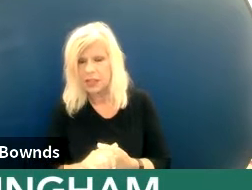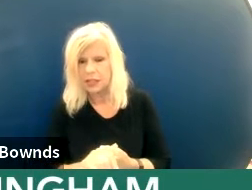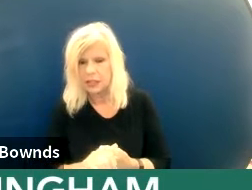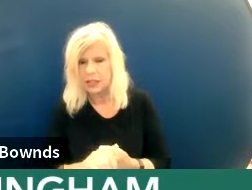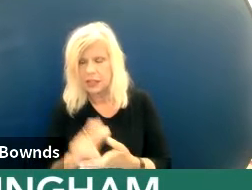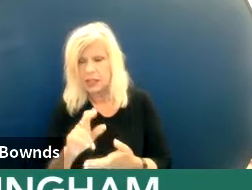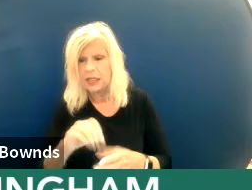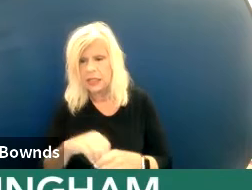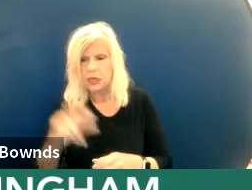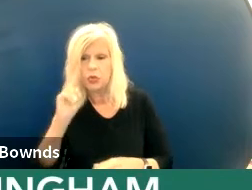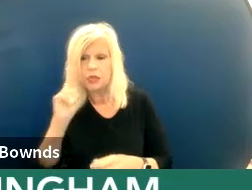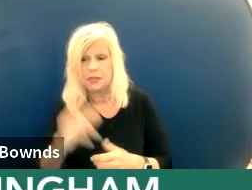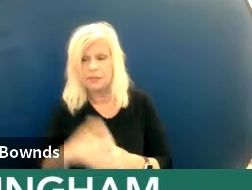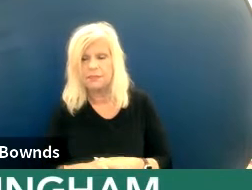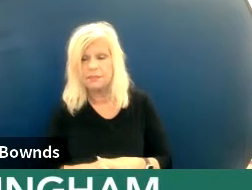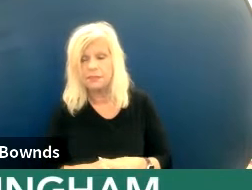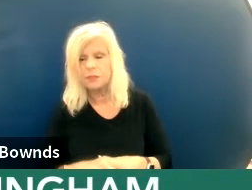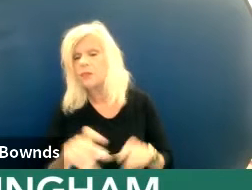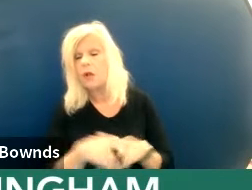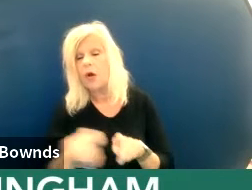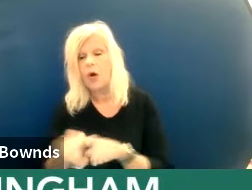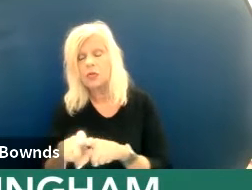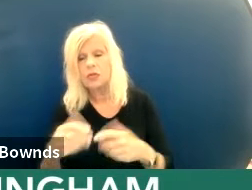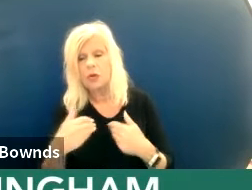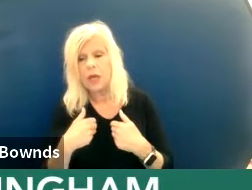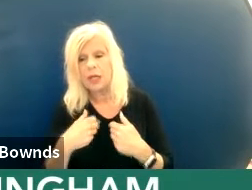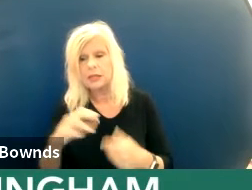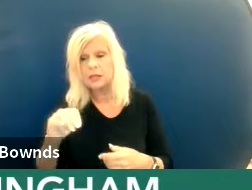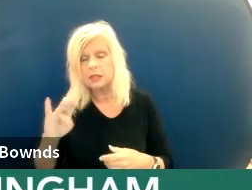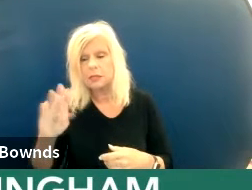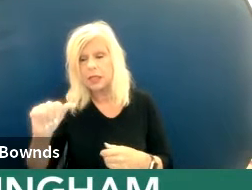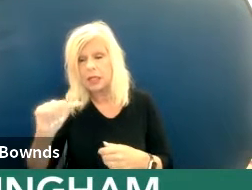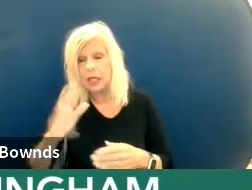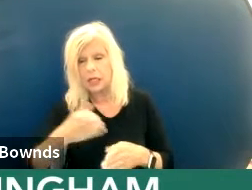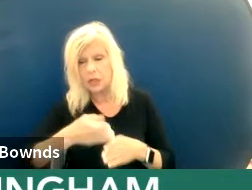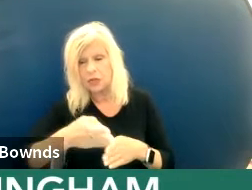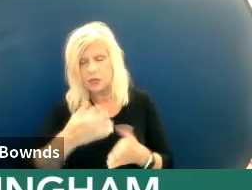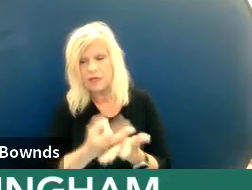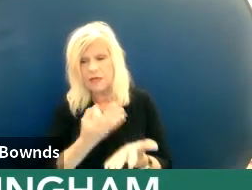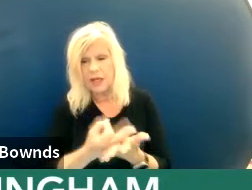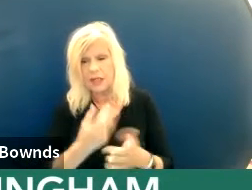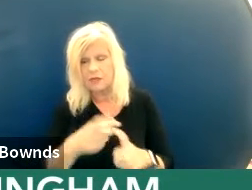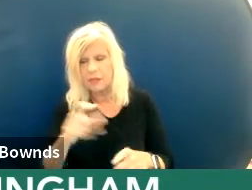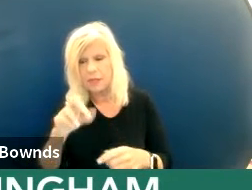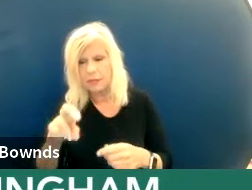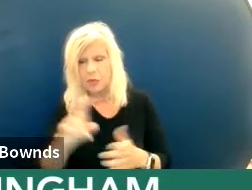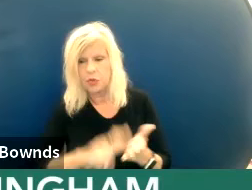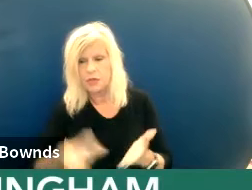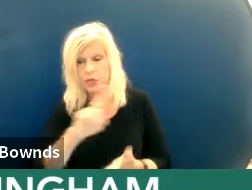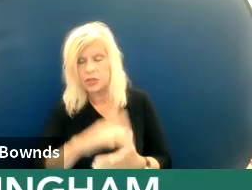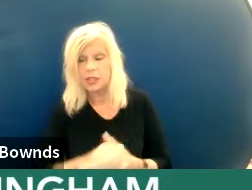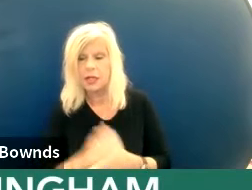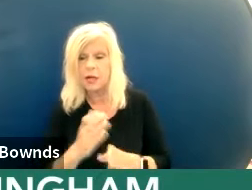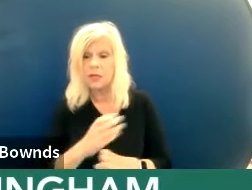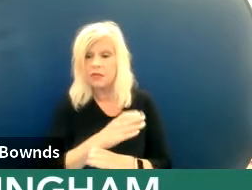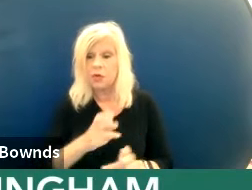Houston. He also holds an MBA with a concentration in finance from Emory University. Prior to